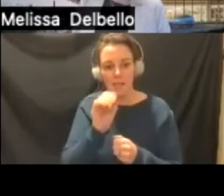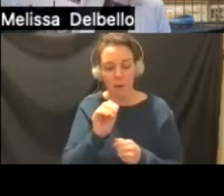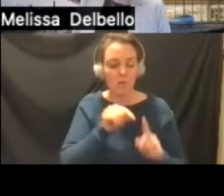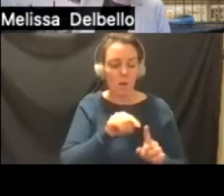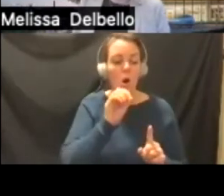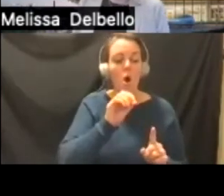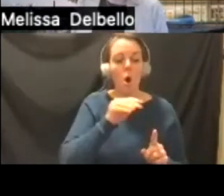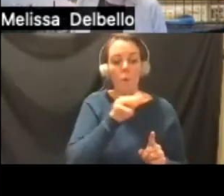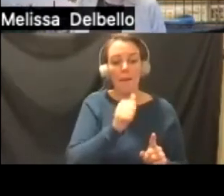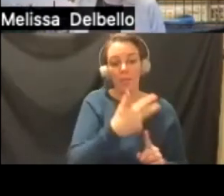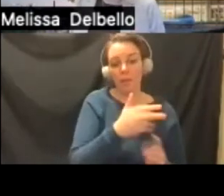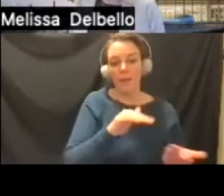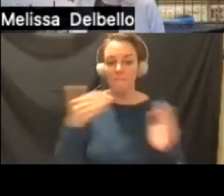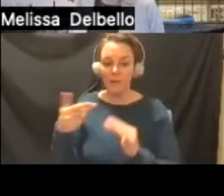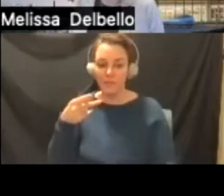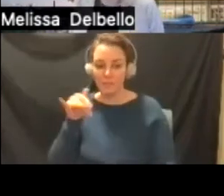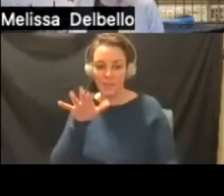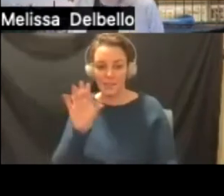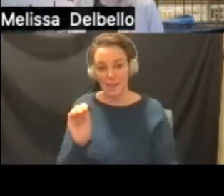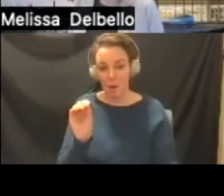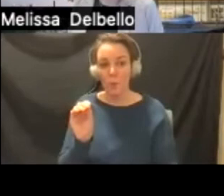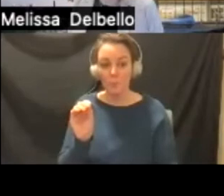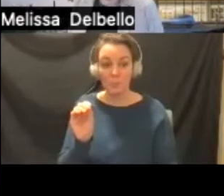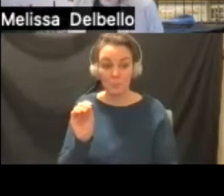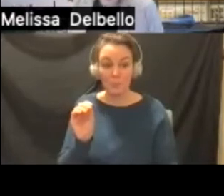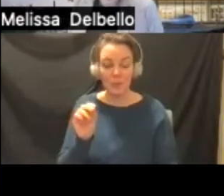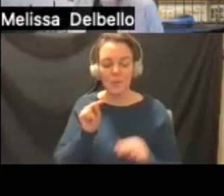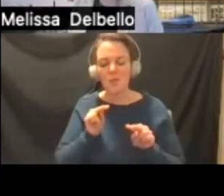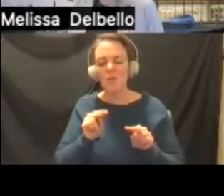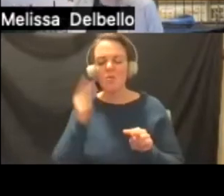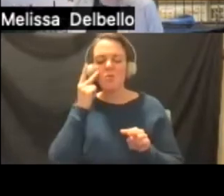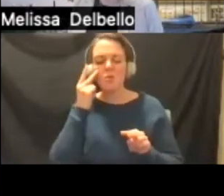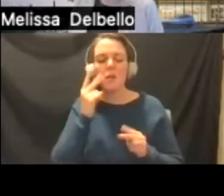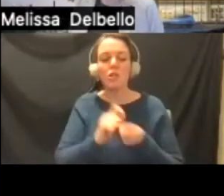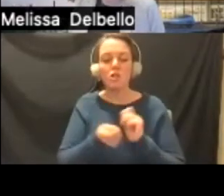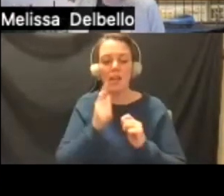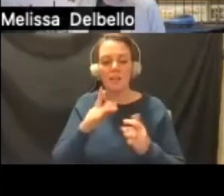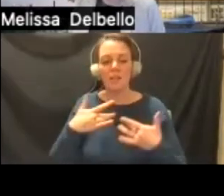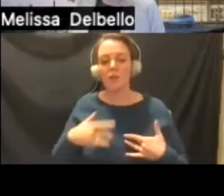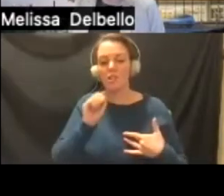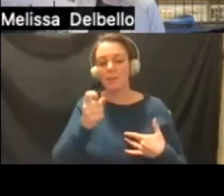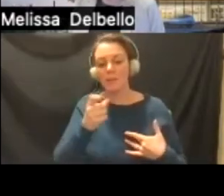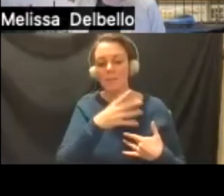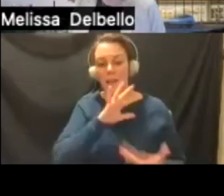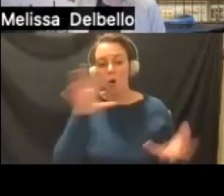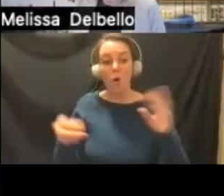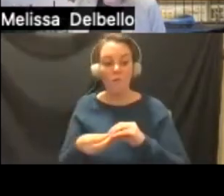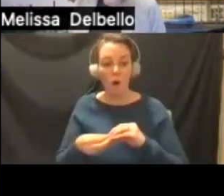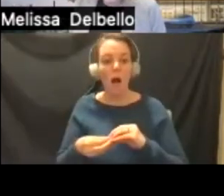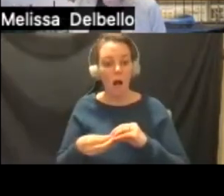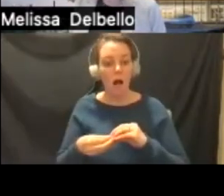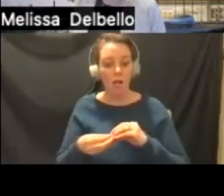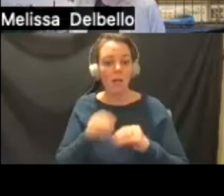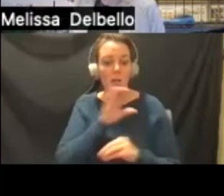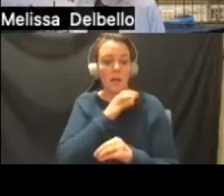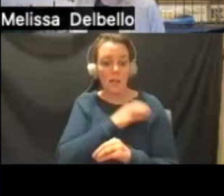placebo in looking at change in depressive symptoms and overall clinical global